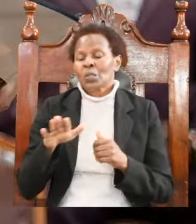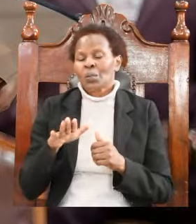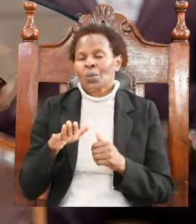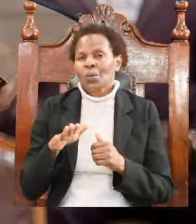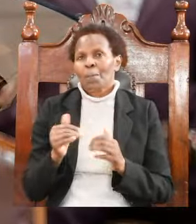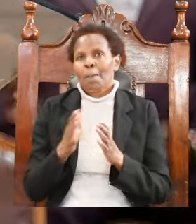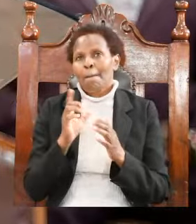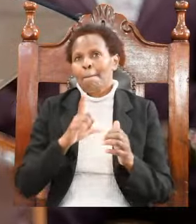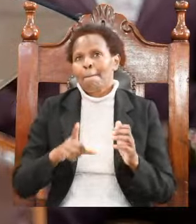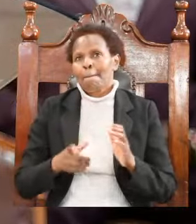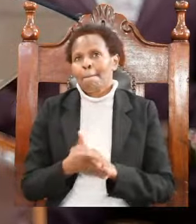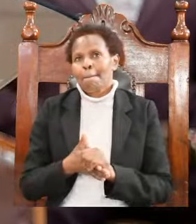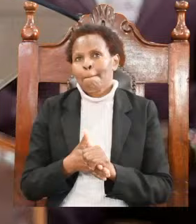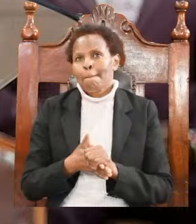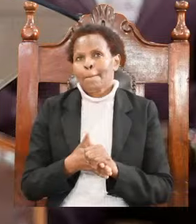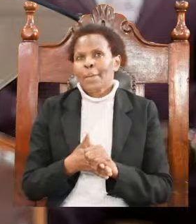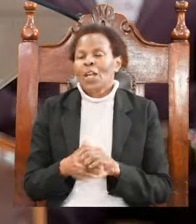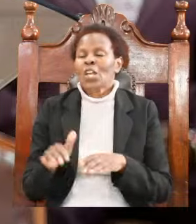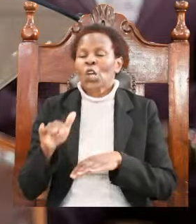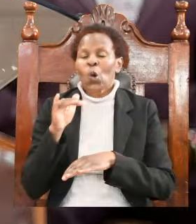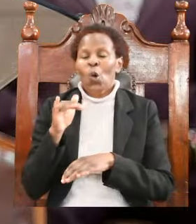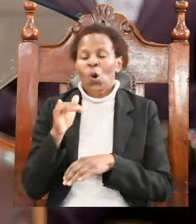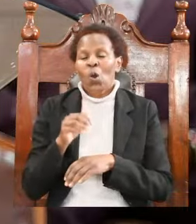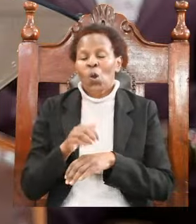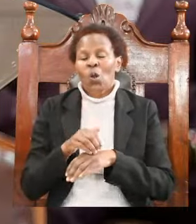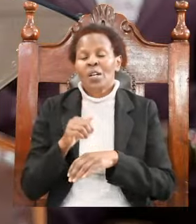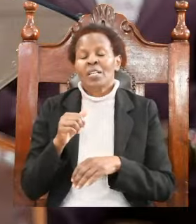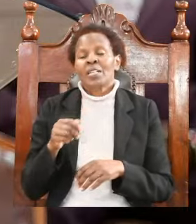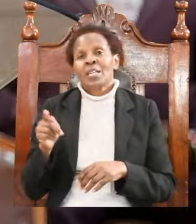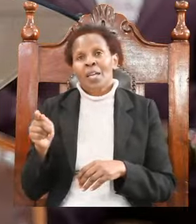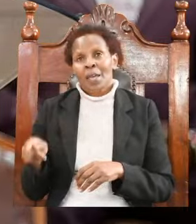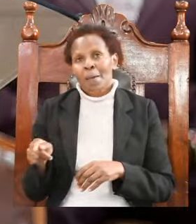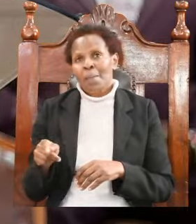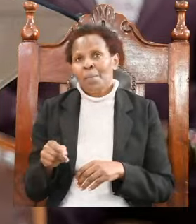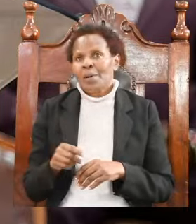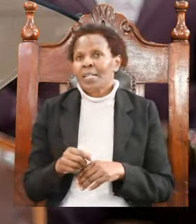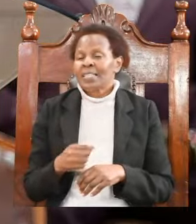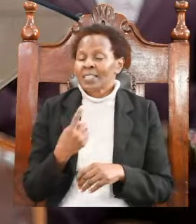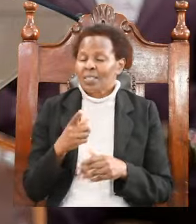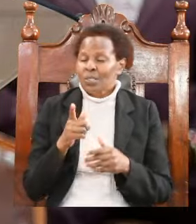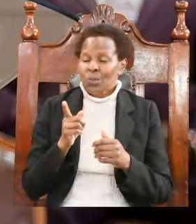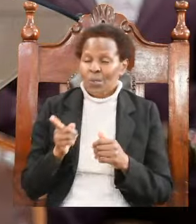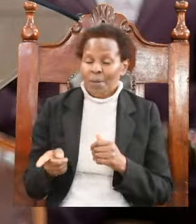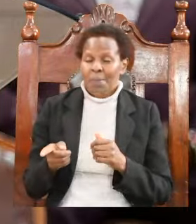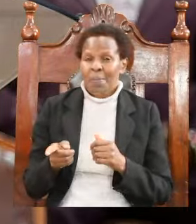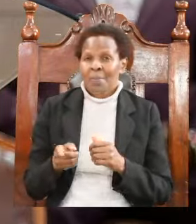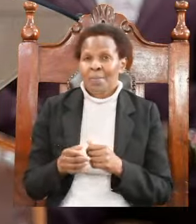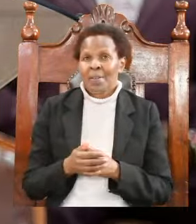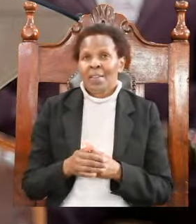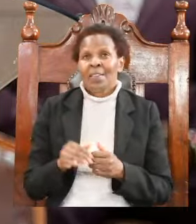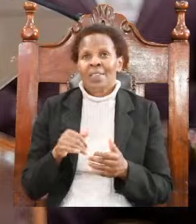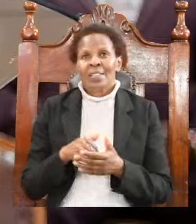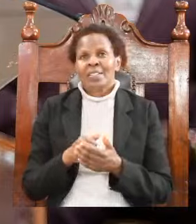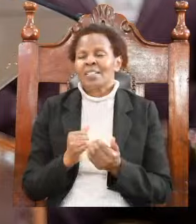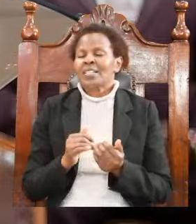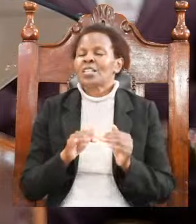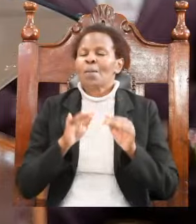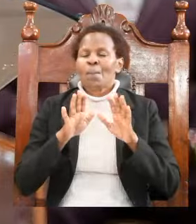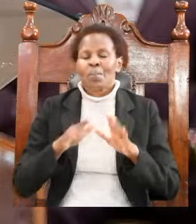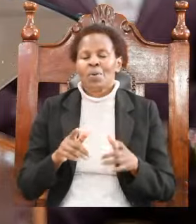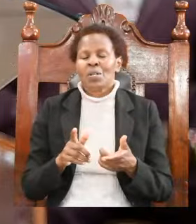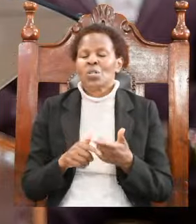asifiwe. He is calling Timothy into order and telling him, this is very important to